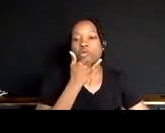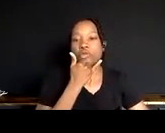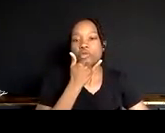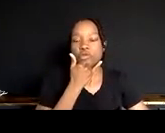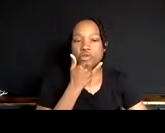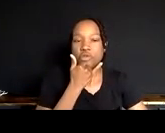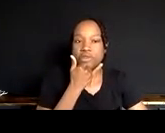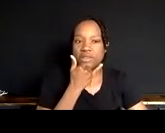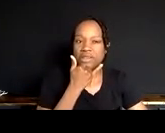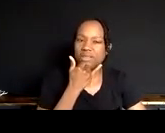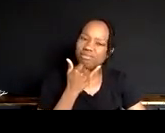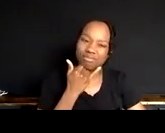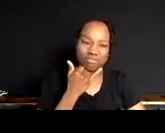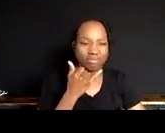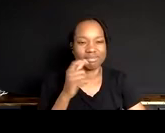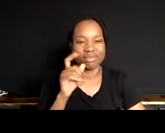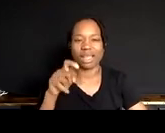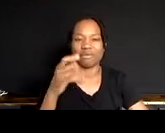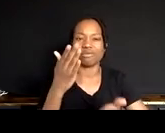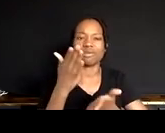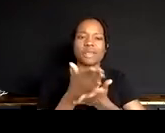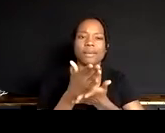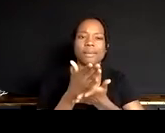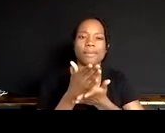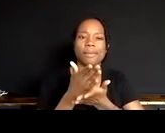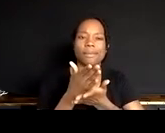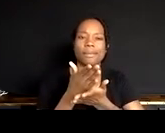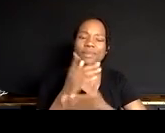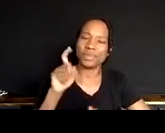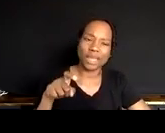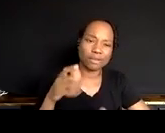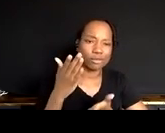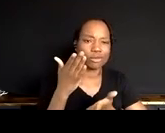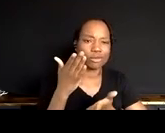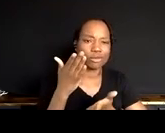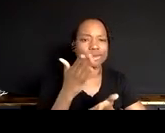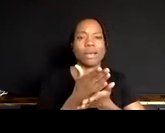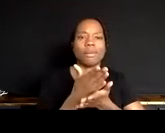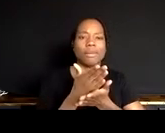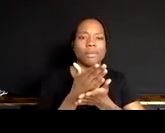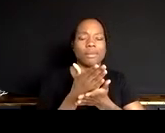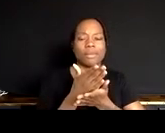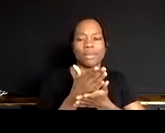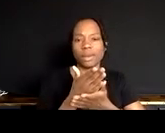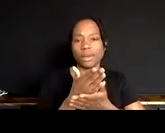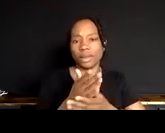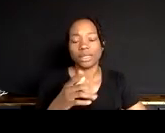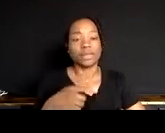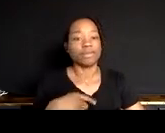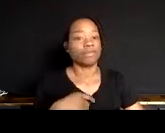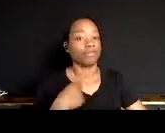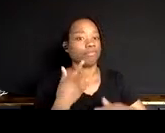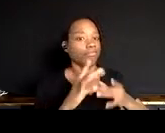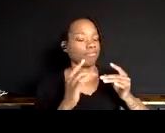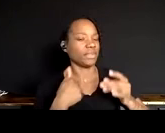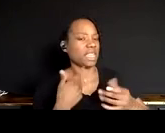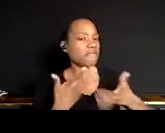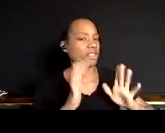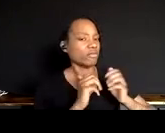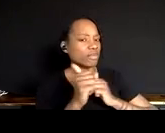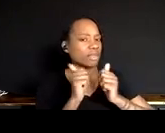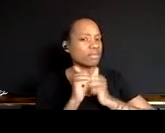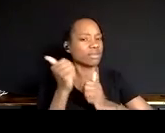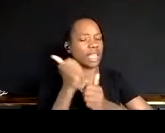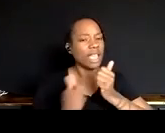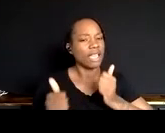That's gotta stop. That's gotta stop. I passed every drug test they've given me. I made every required meeting, and I